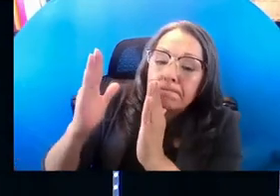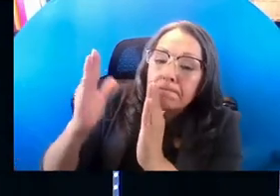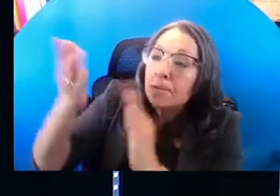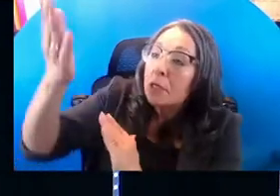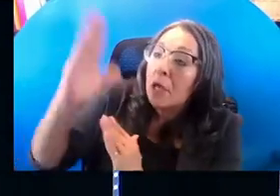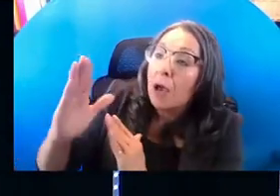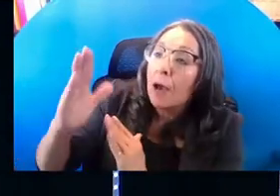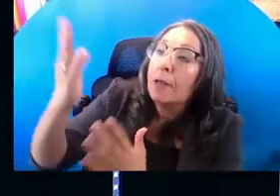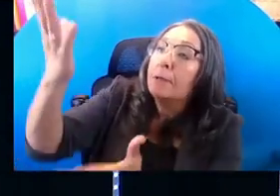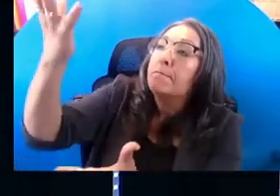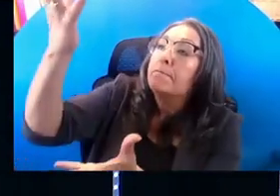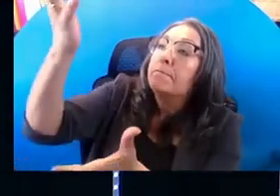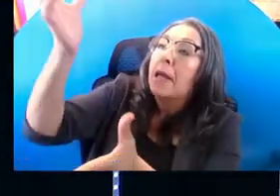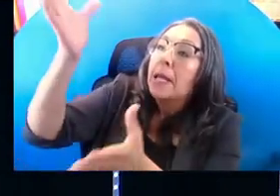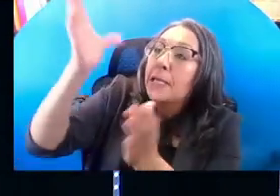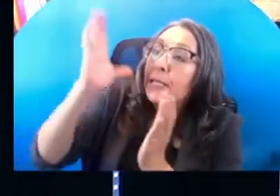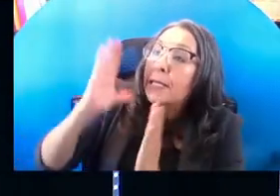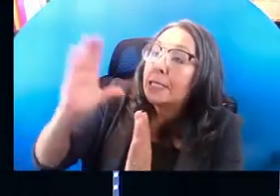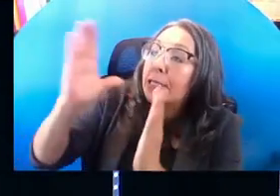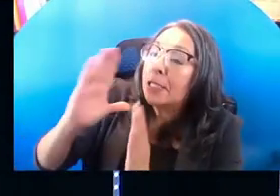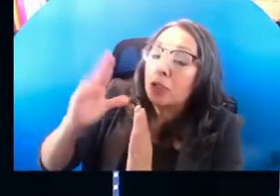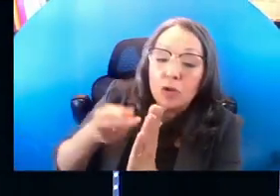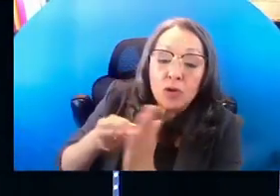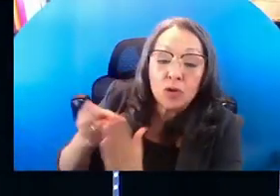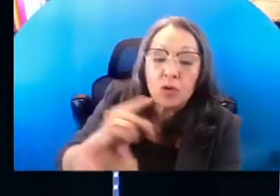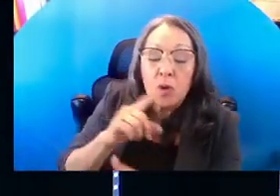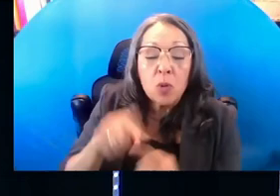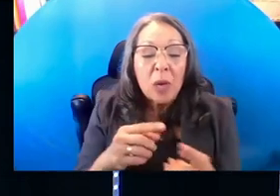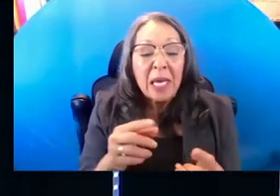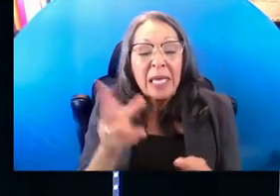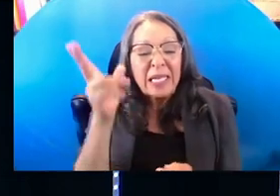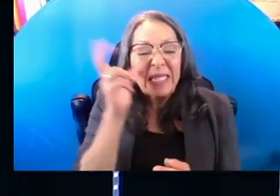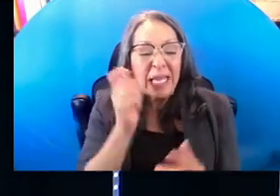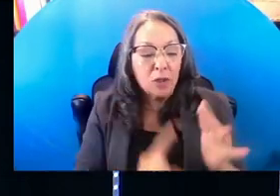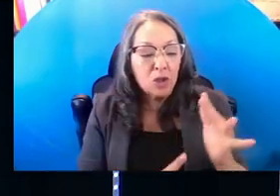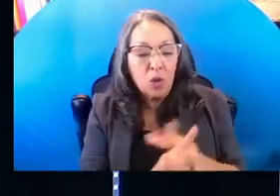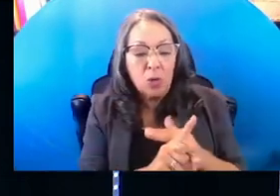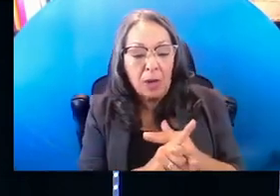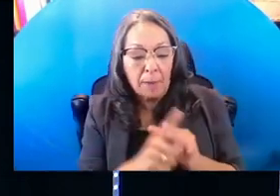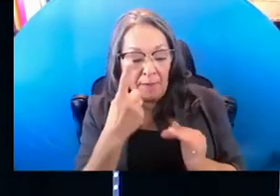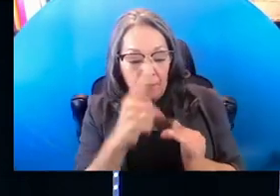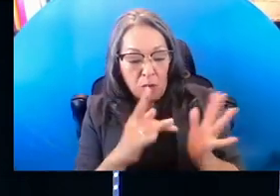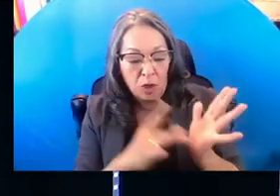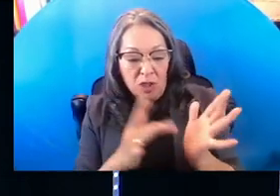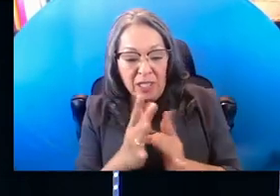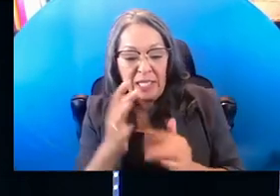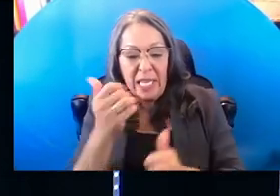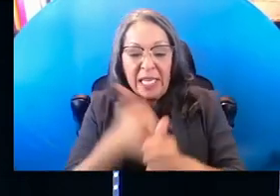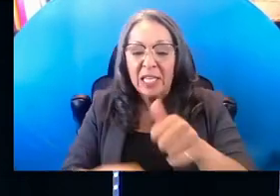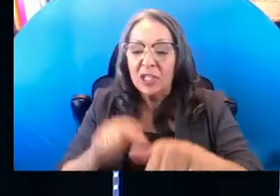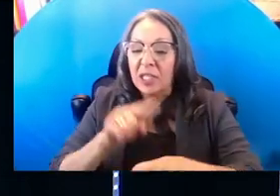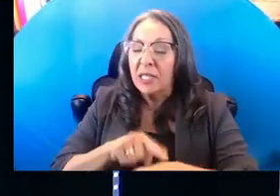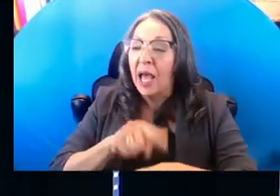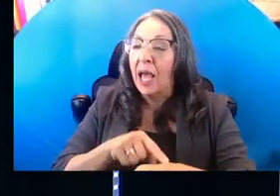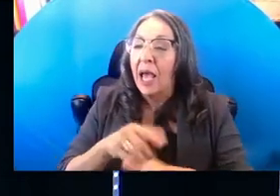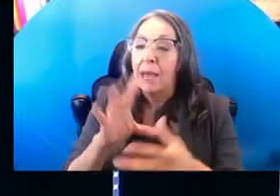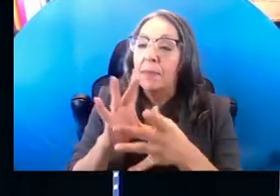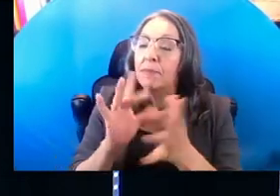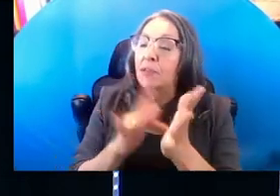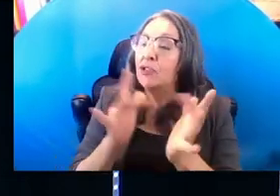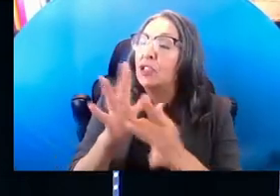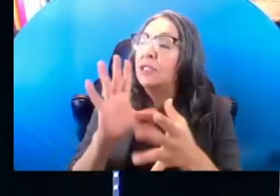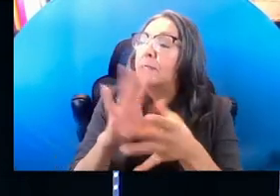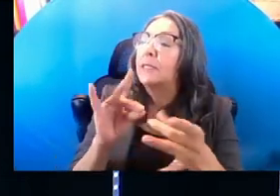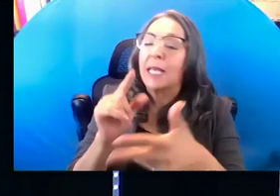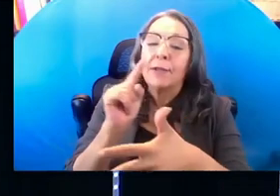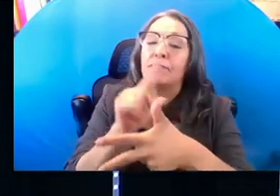that he wants to speak into our lives. When Satan showed up to Jesus, each time he responded, "It is written." He